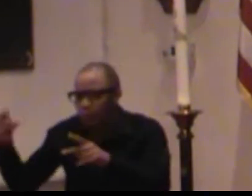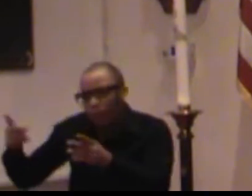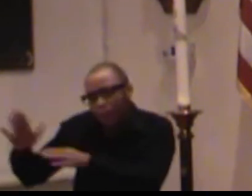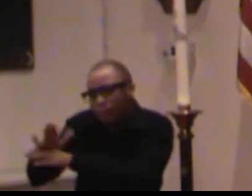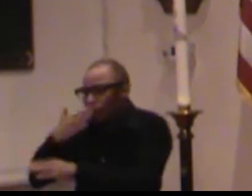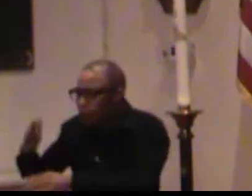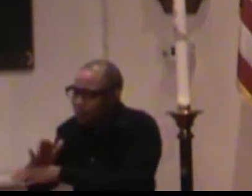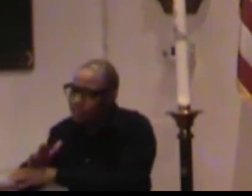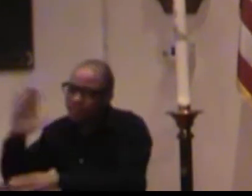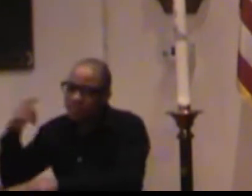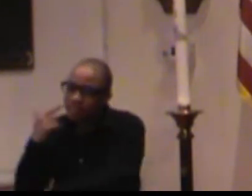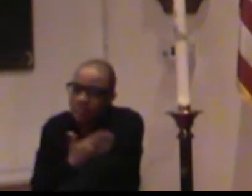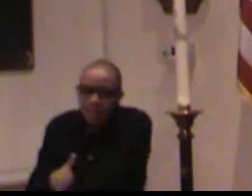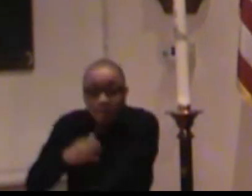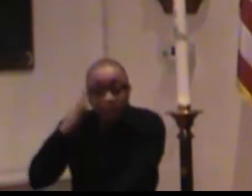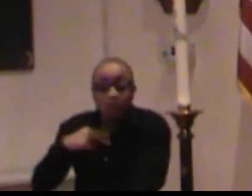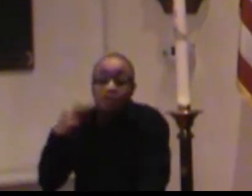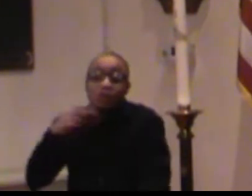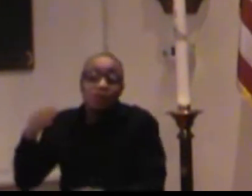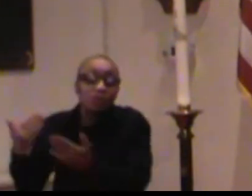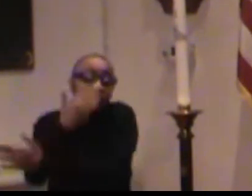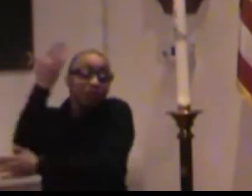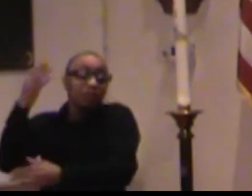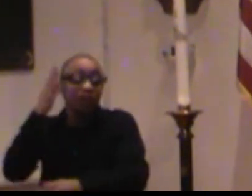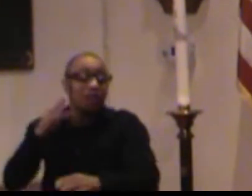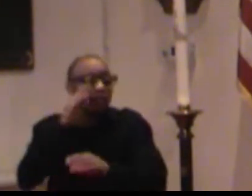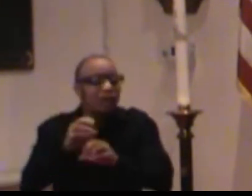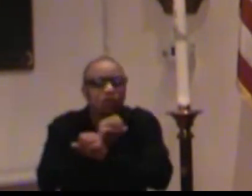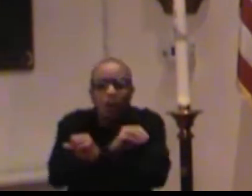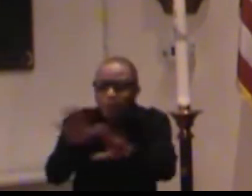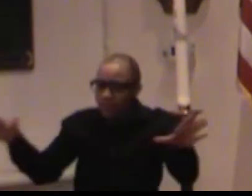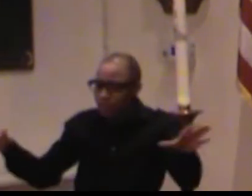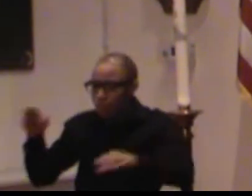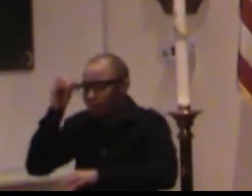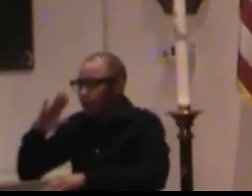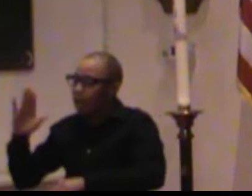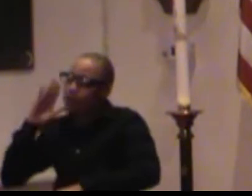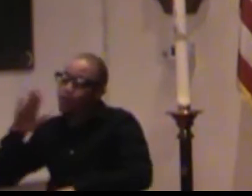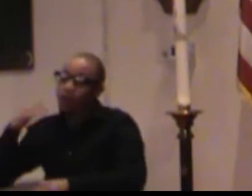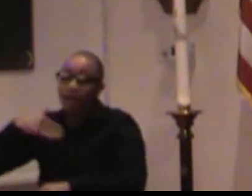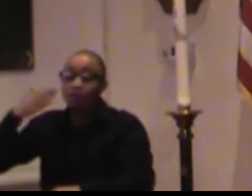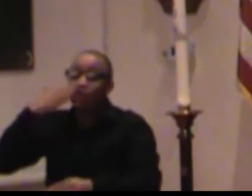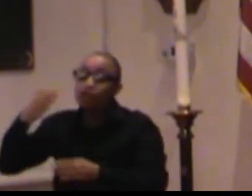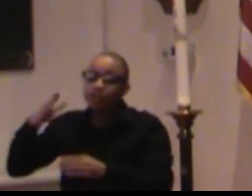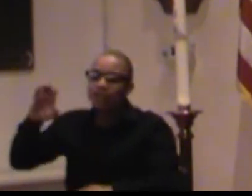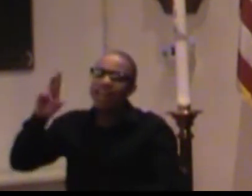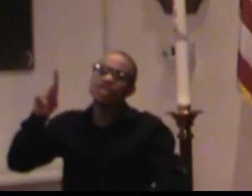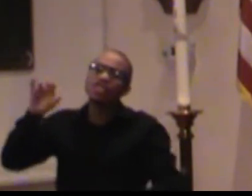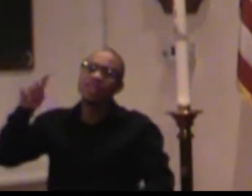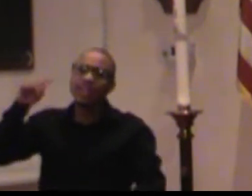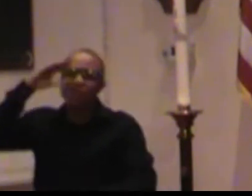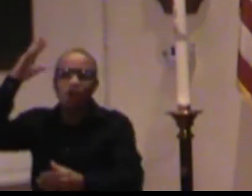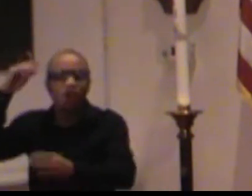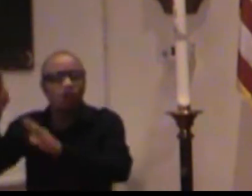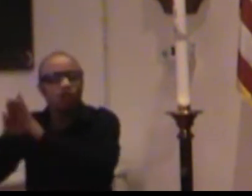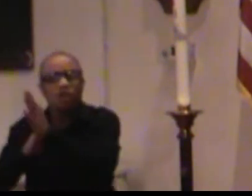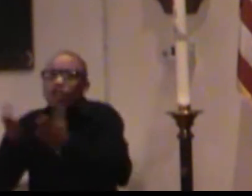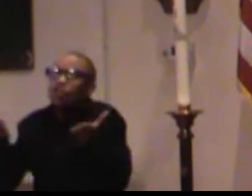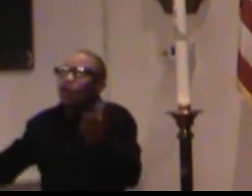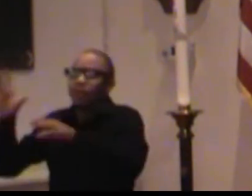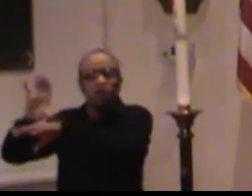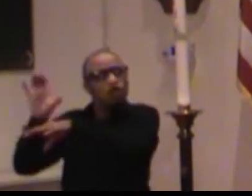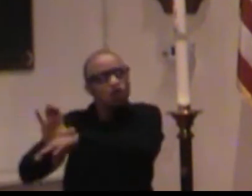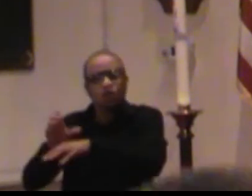ever seen before. You're going to have a fresh anointing. You'll have your education. You'll be serving in the